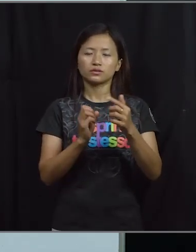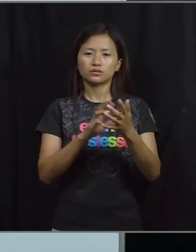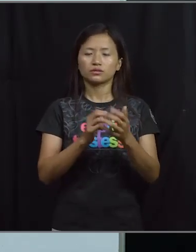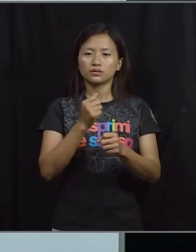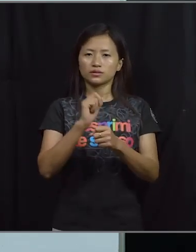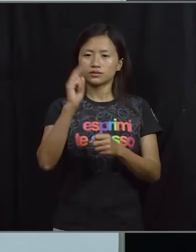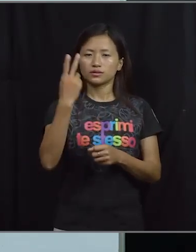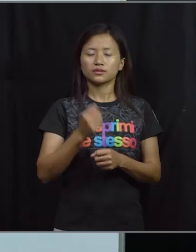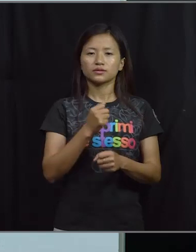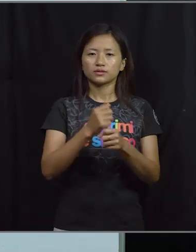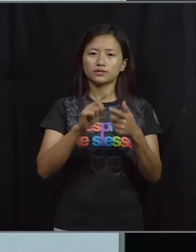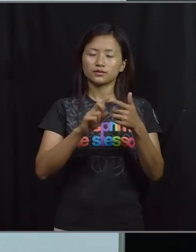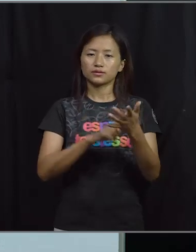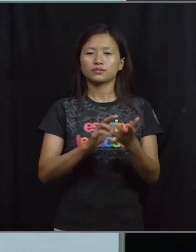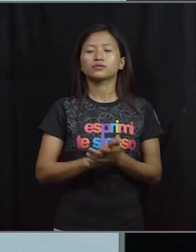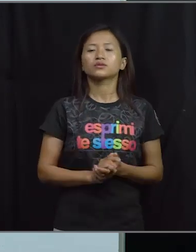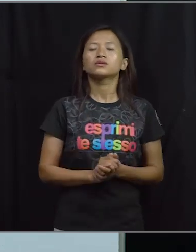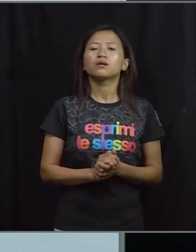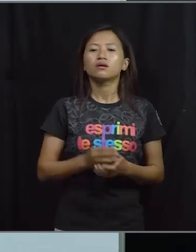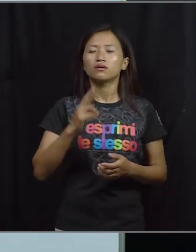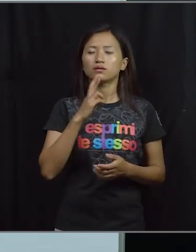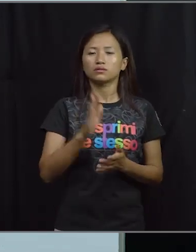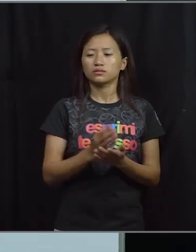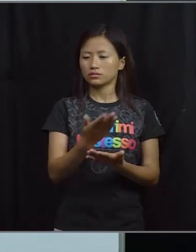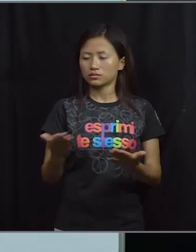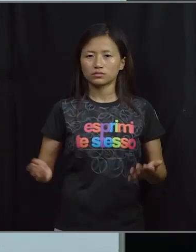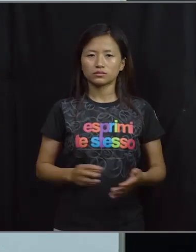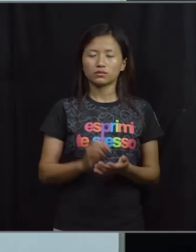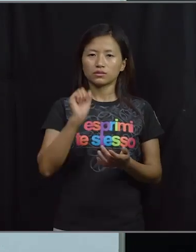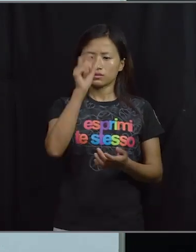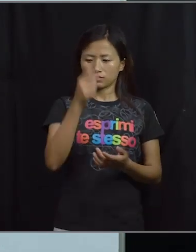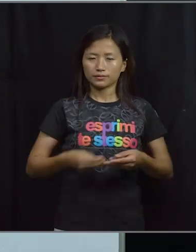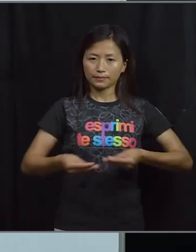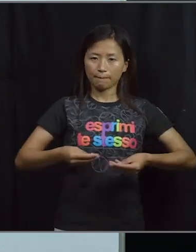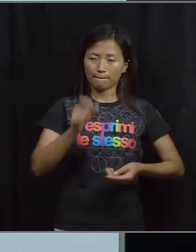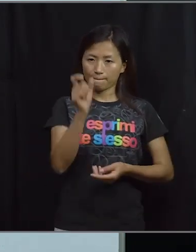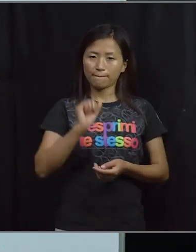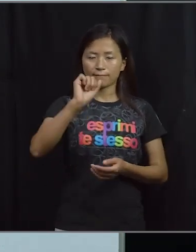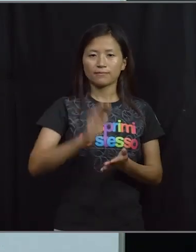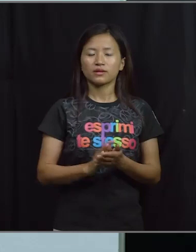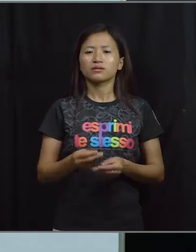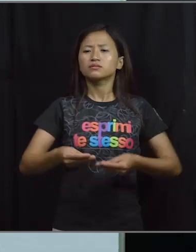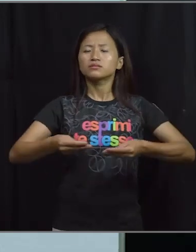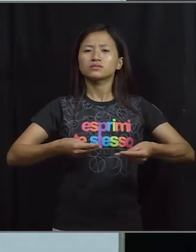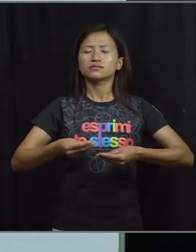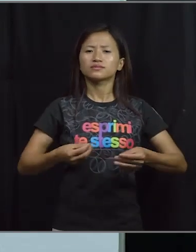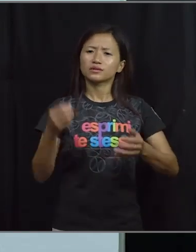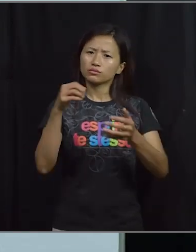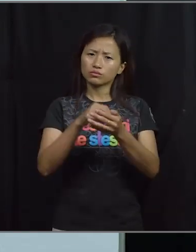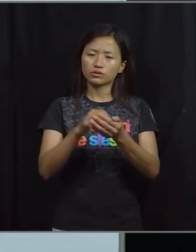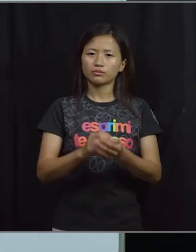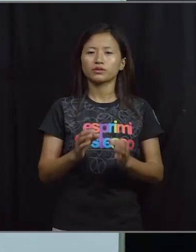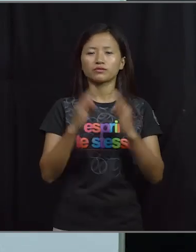generation entrepreneurs. Second generation entrepreneurs are those entrepreneurs where the business is inherited